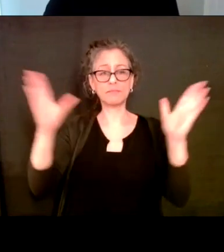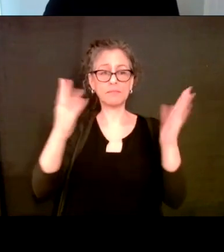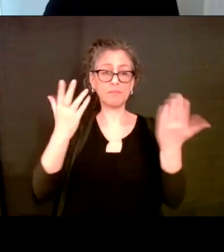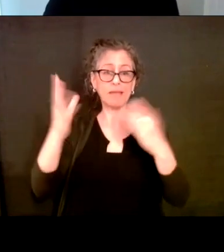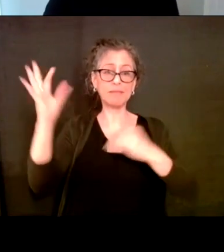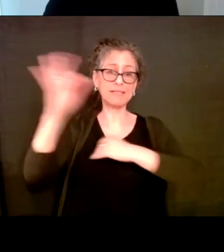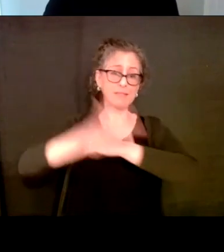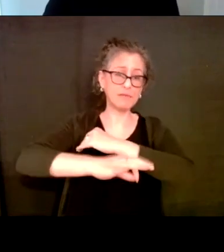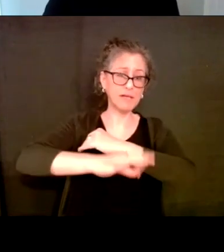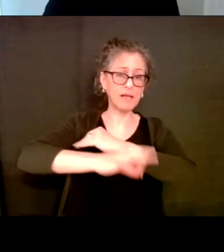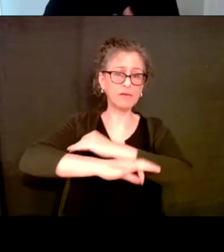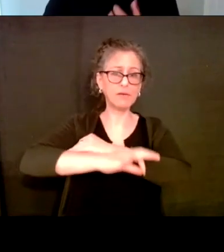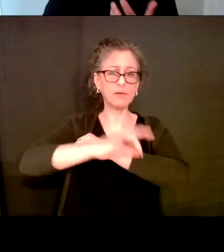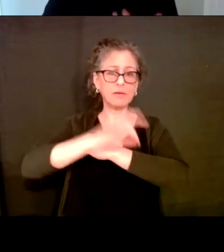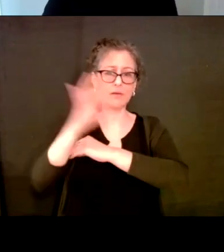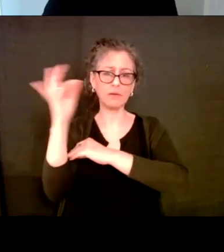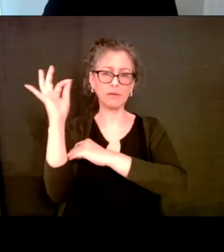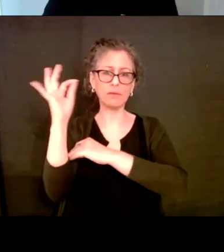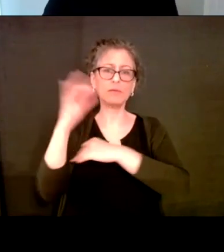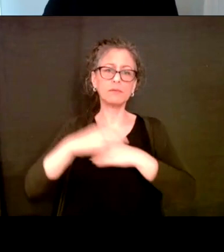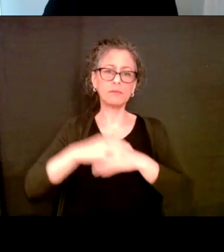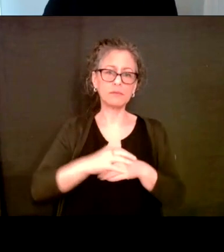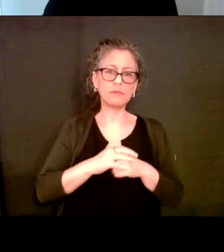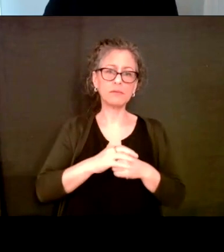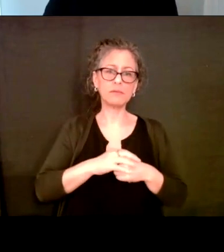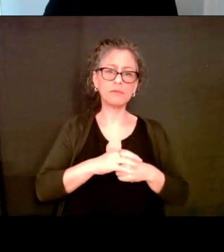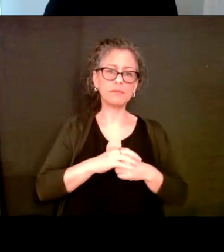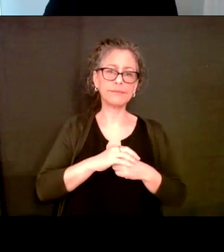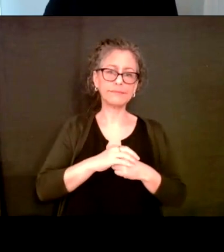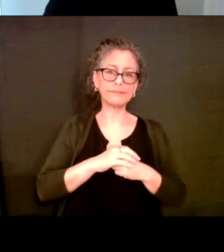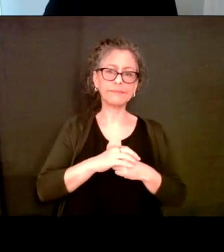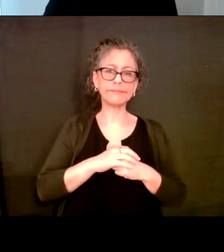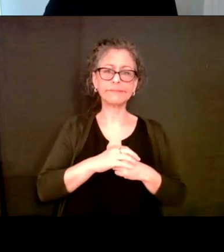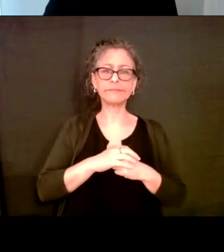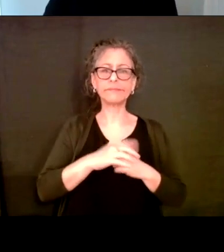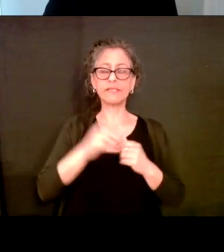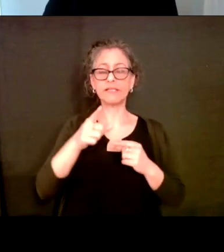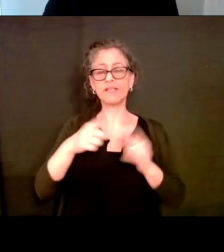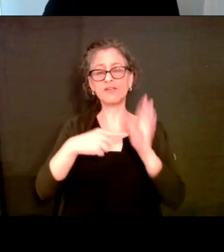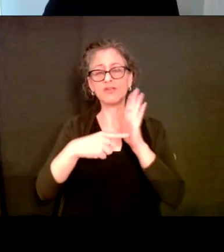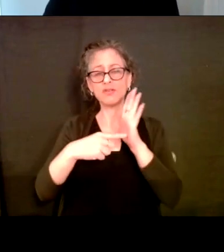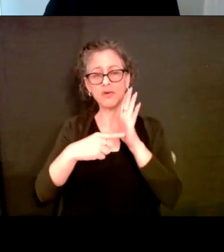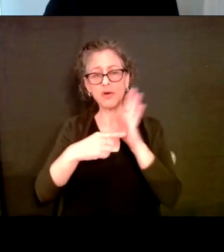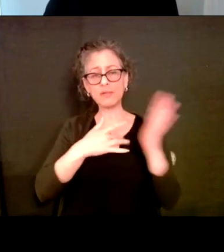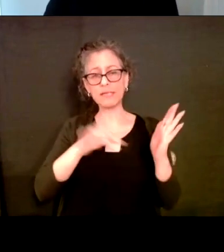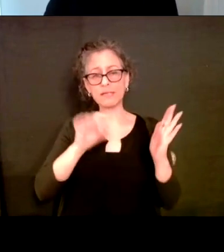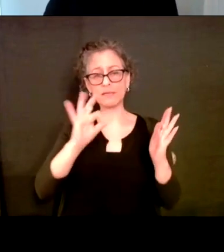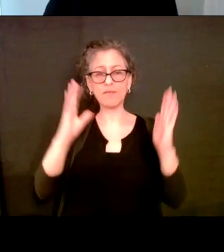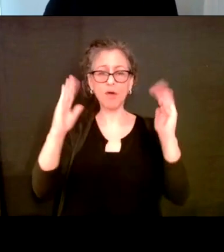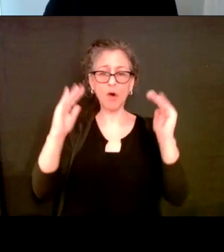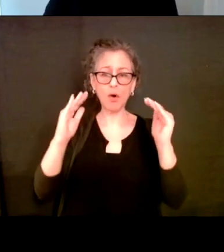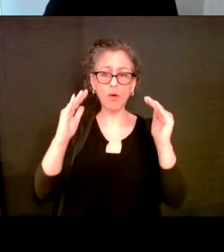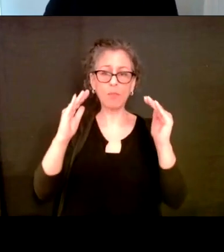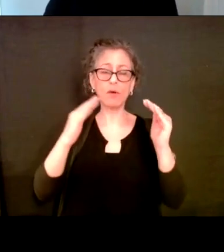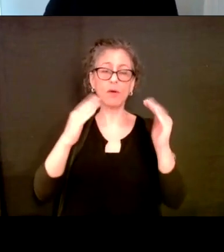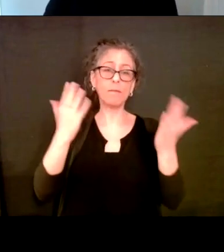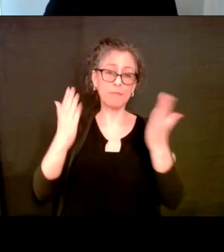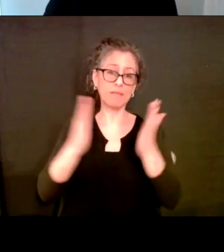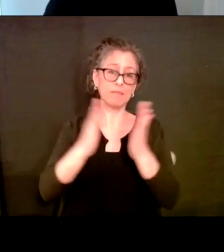sure, but also demonstrate a sense of hope, of relief, and perhaps a sense of worship.